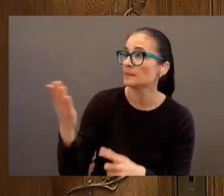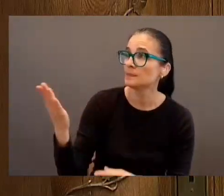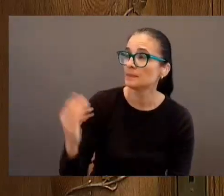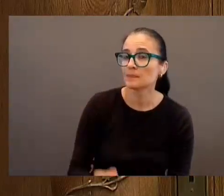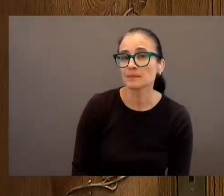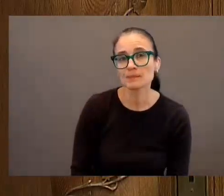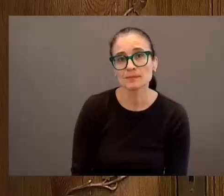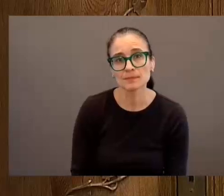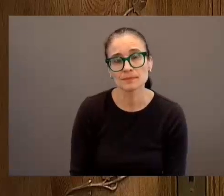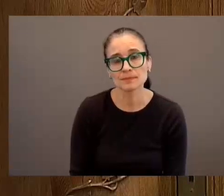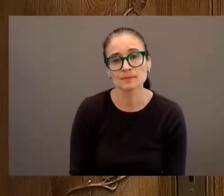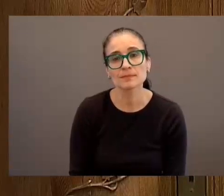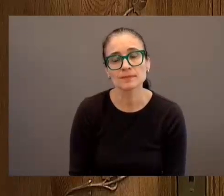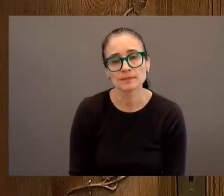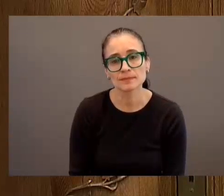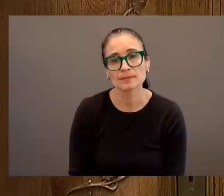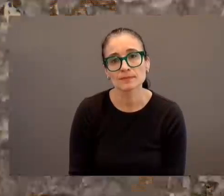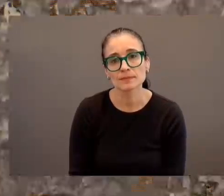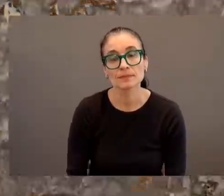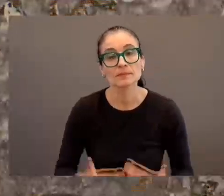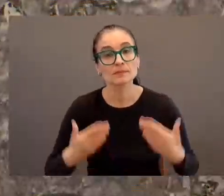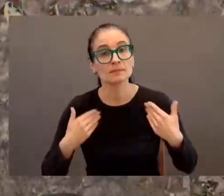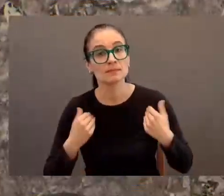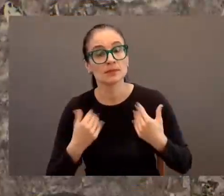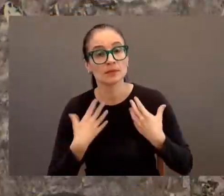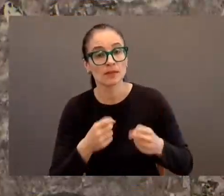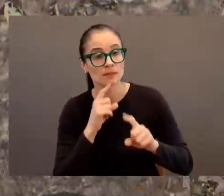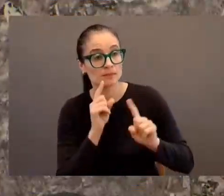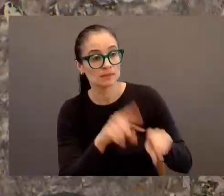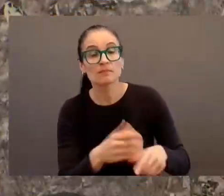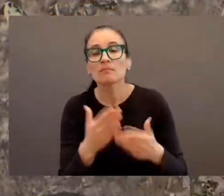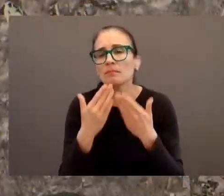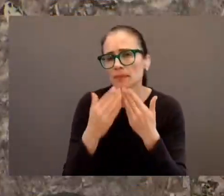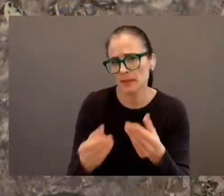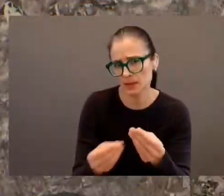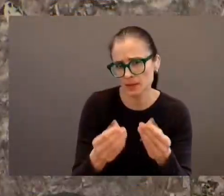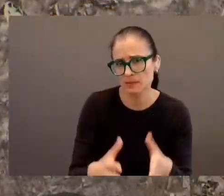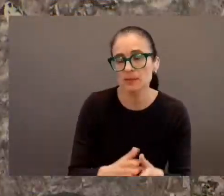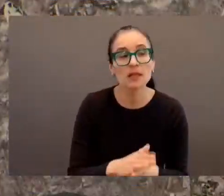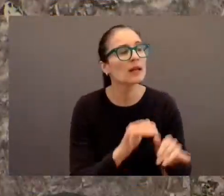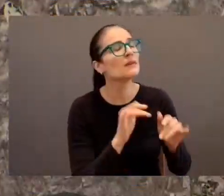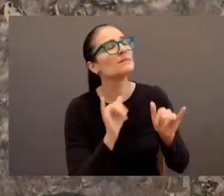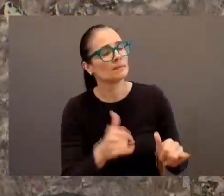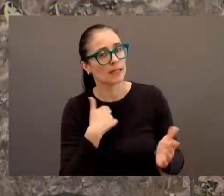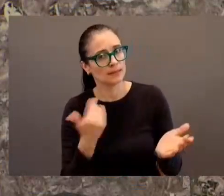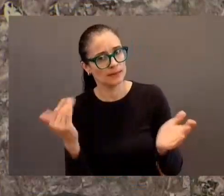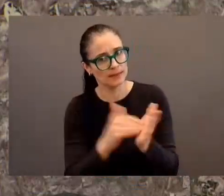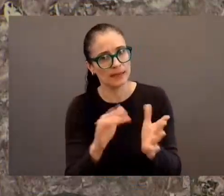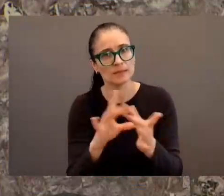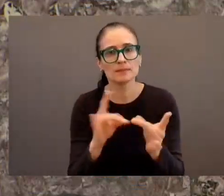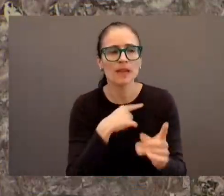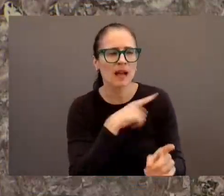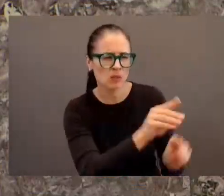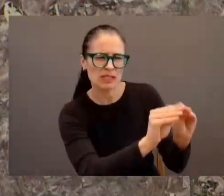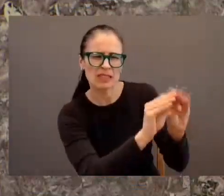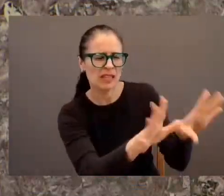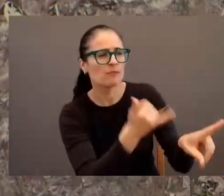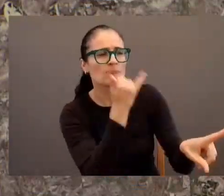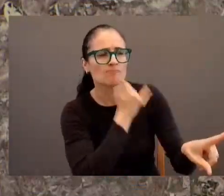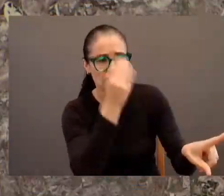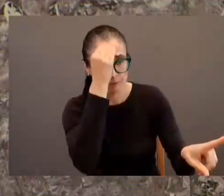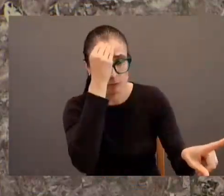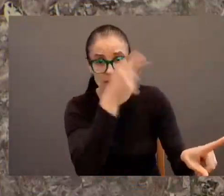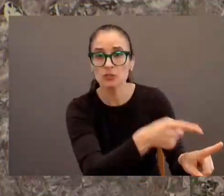Minister of Health. Thank you so much, Honourable Speaker. Once again, I must correct the record. Mr. Speaker, any